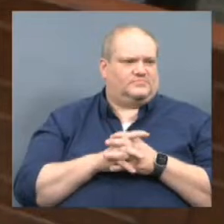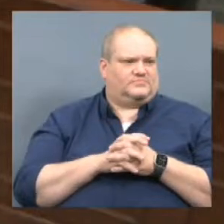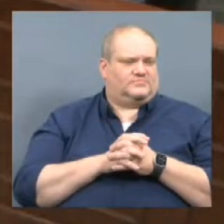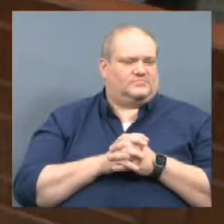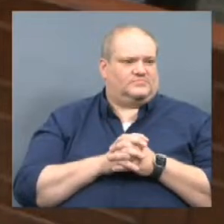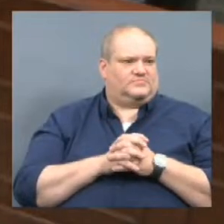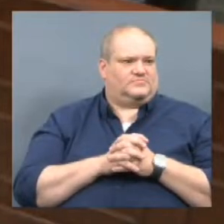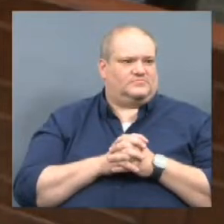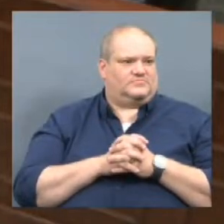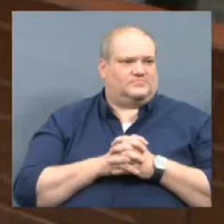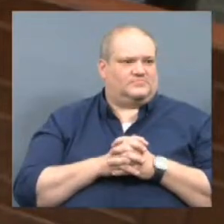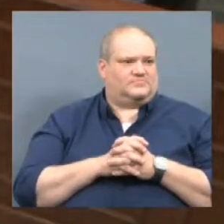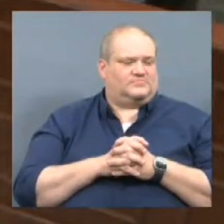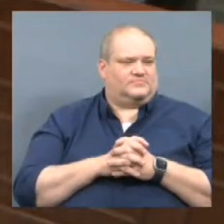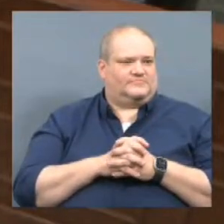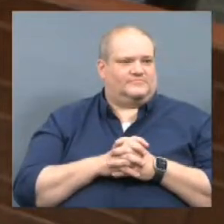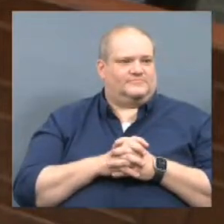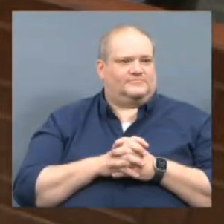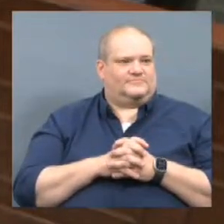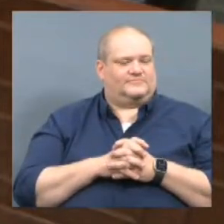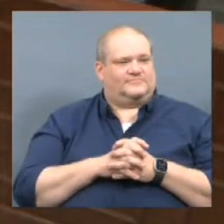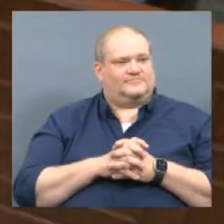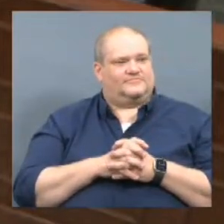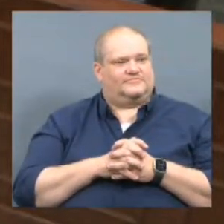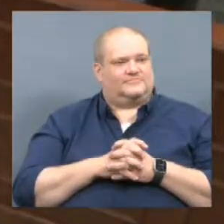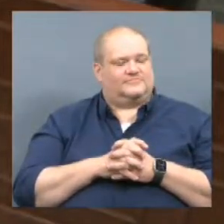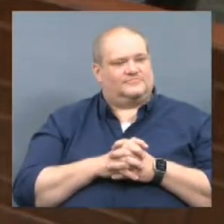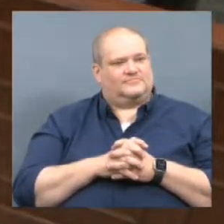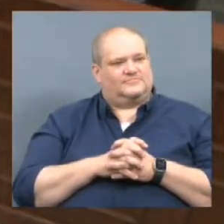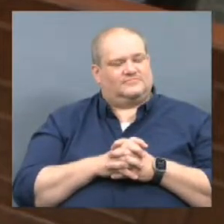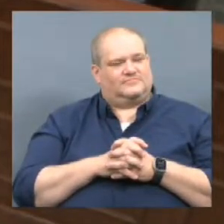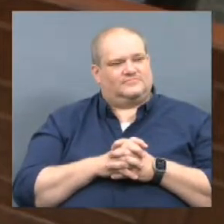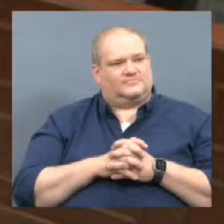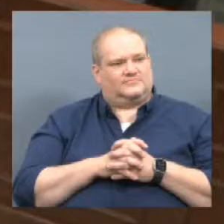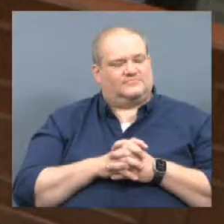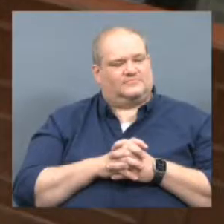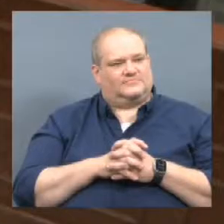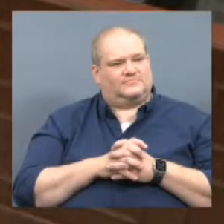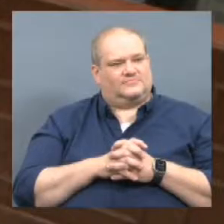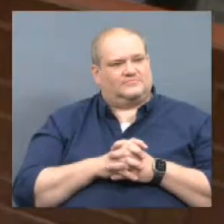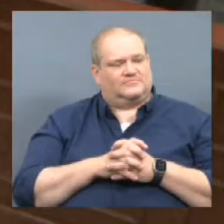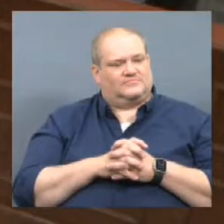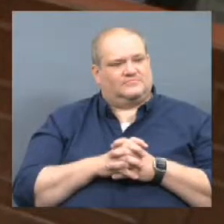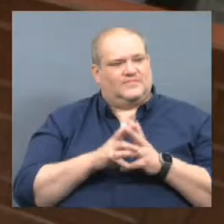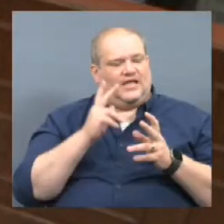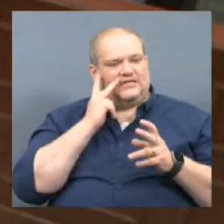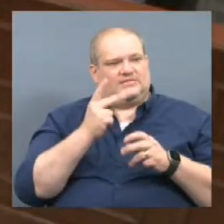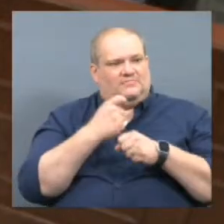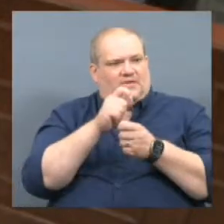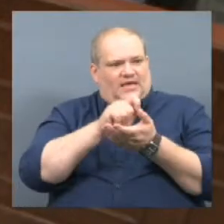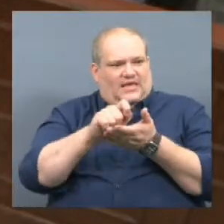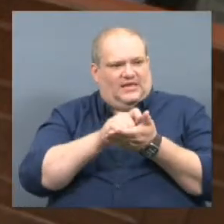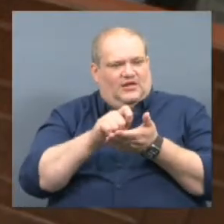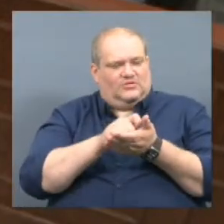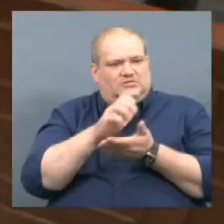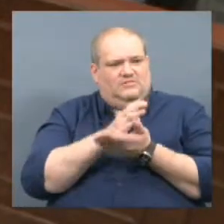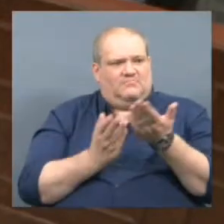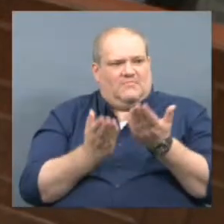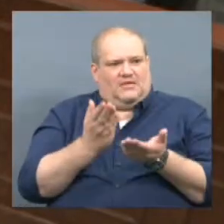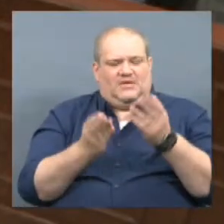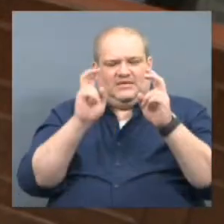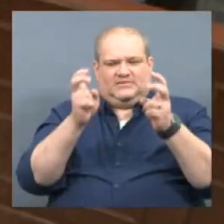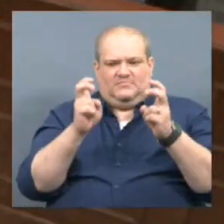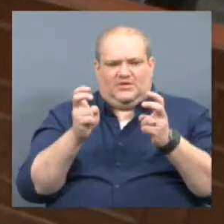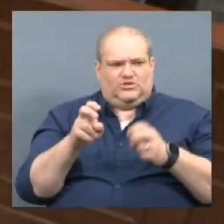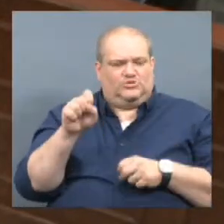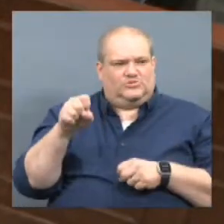think she's gonna answer some of the questions and I'll answer some of the All other right. ones. Okay. And I see So- you all was making notes of maybe some of the issues